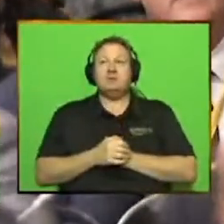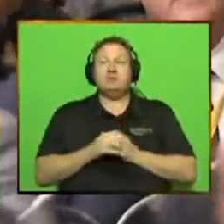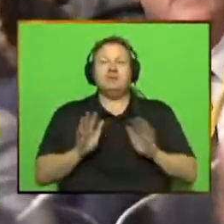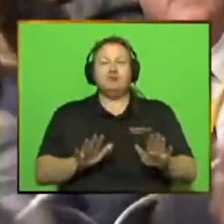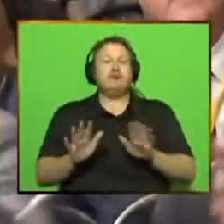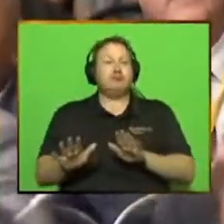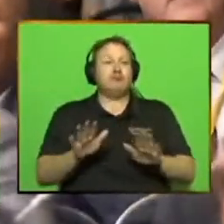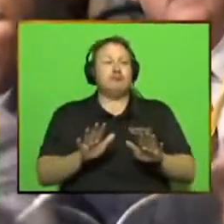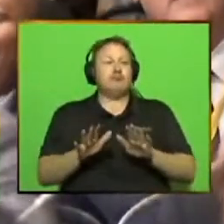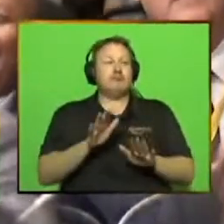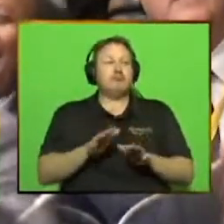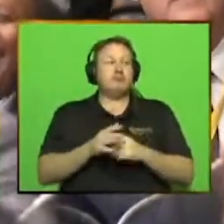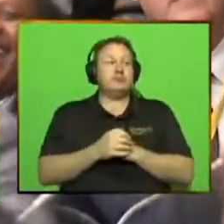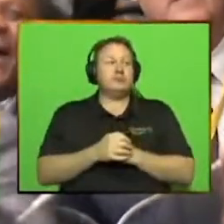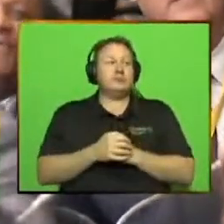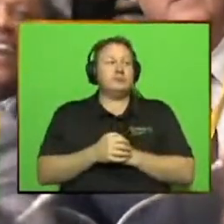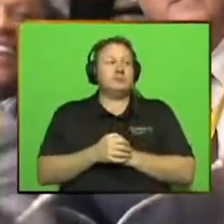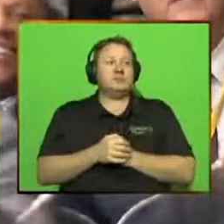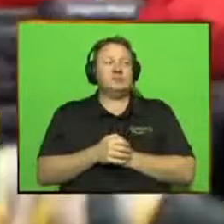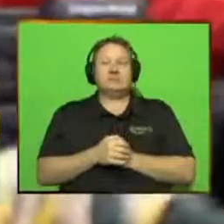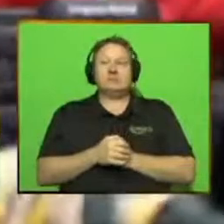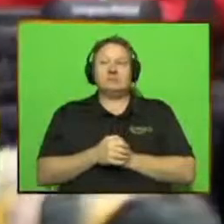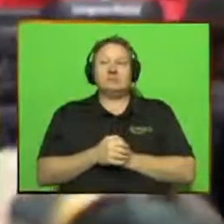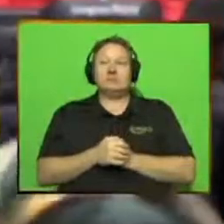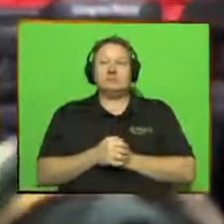order, order, order.